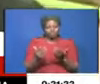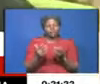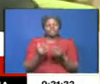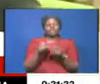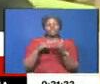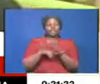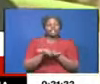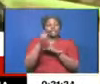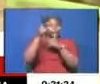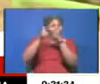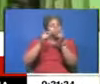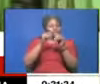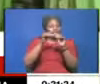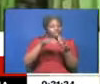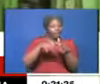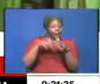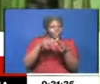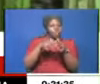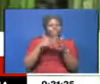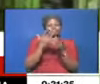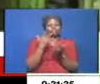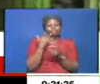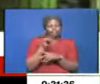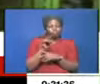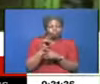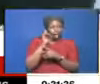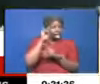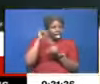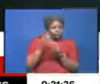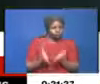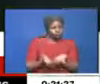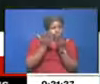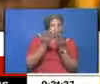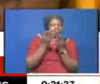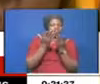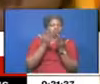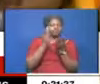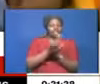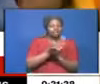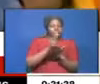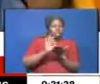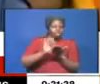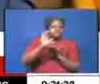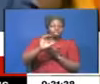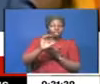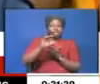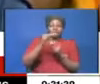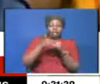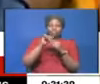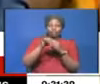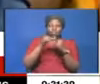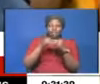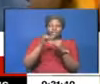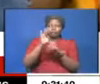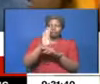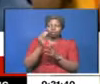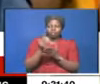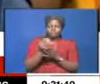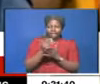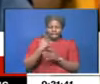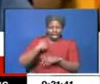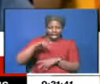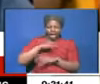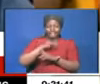Ruto committed to revitalizing the sector by pumping 8.8 billion shillings. We would actually double